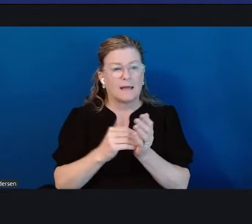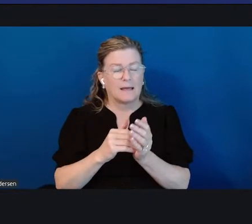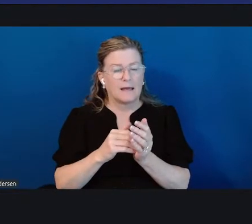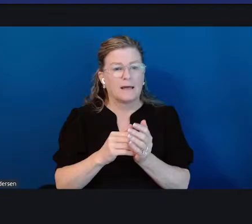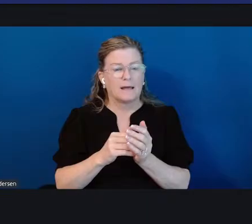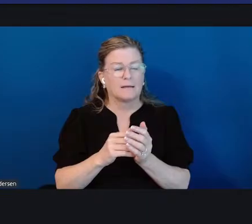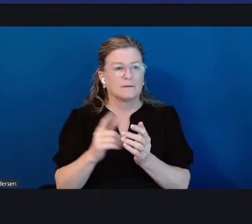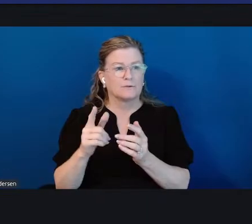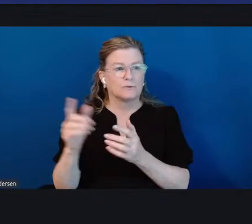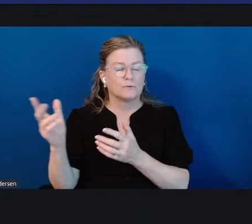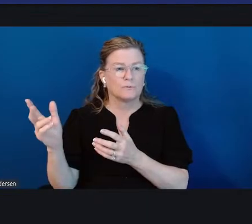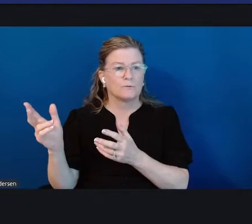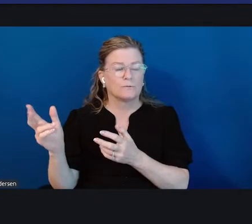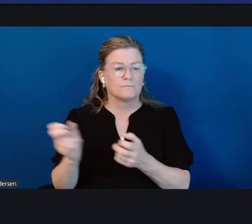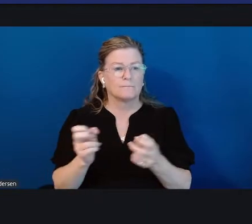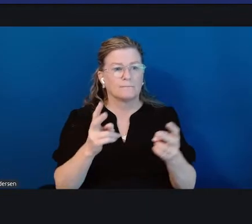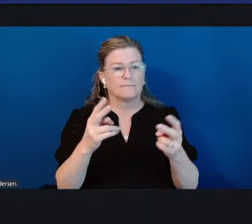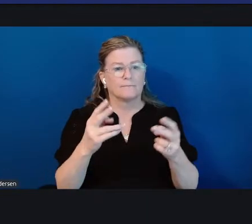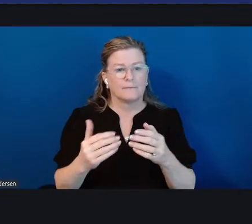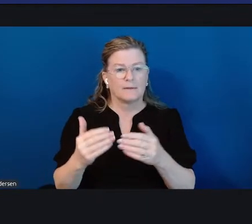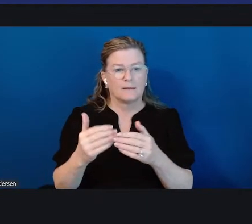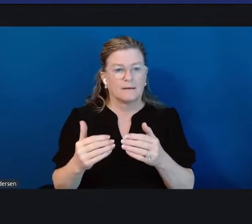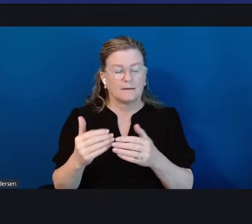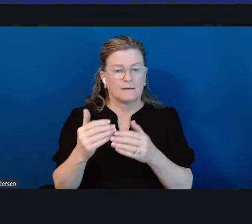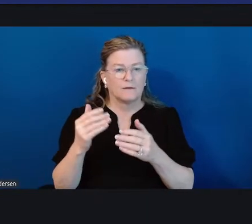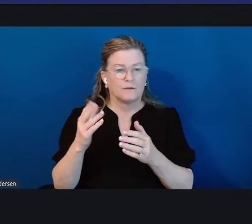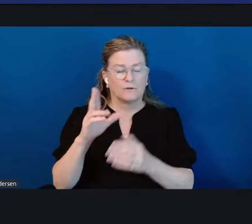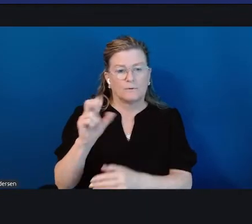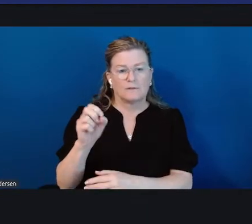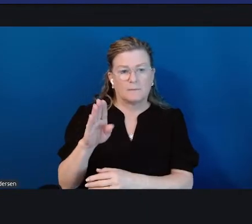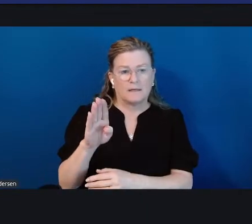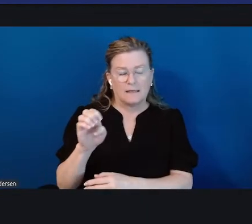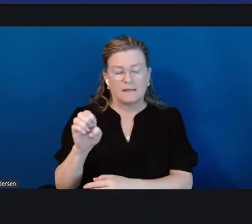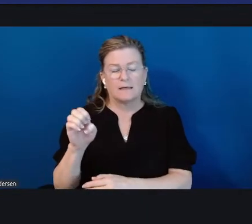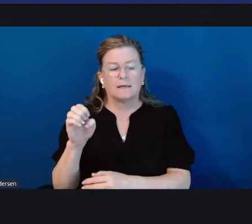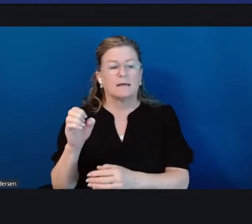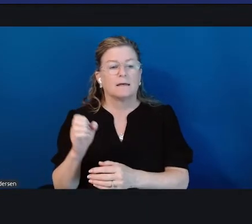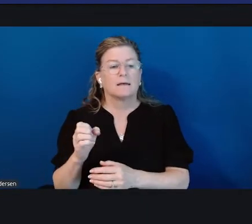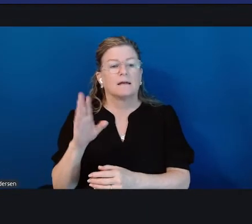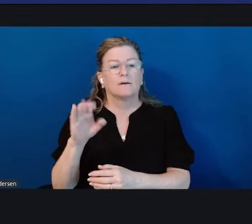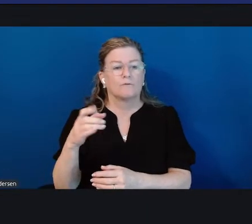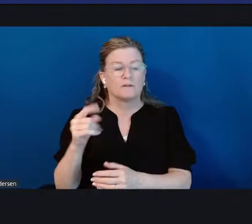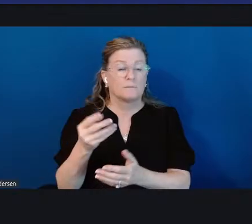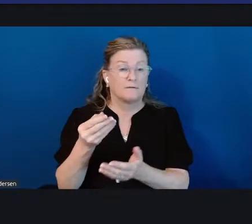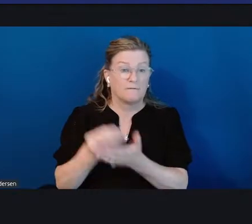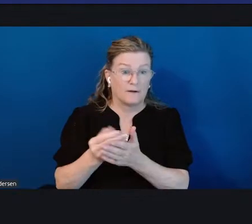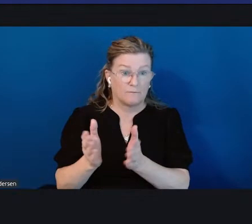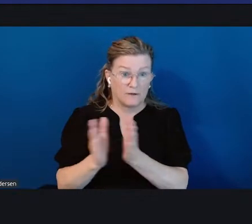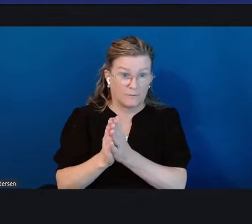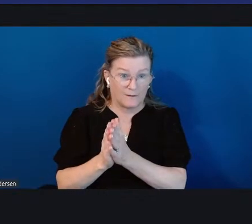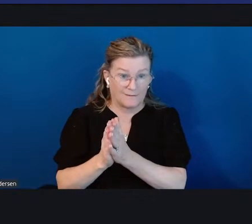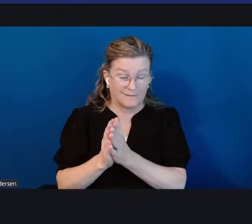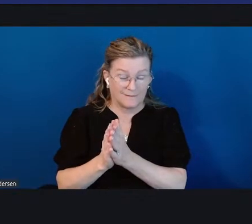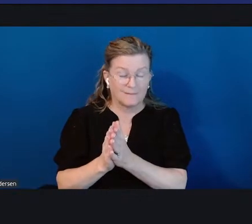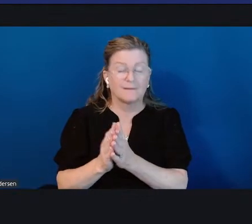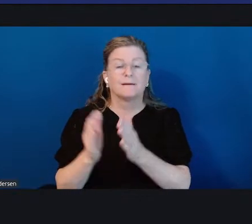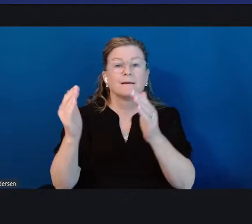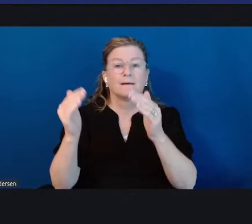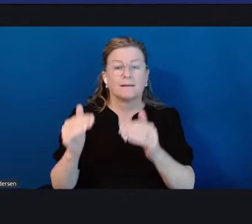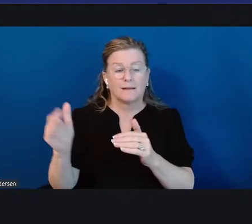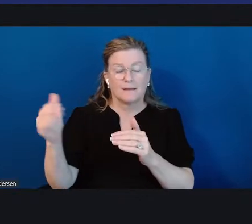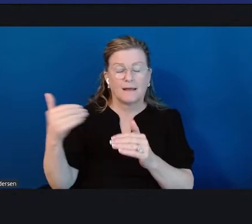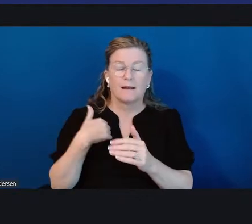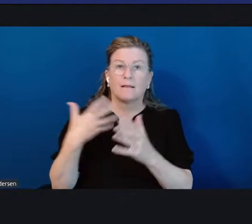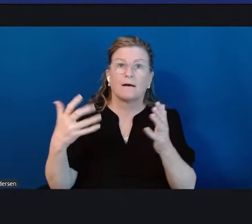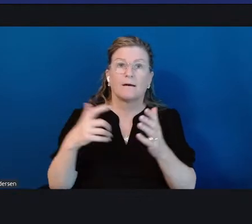to bring forward and advance the USBE Enrichment Fund request. Then they spent a significant amount of time